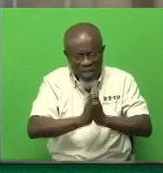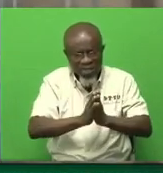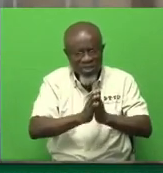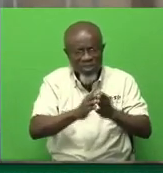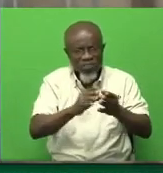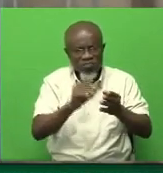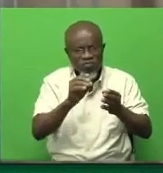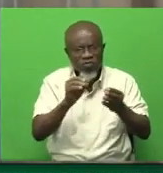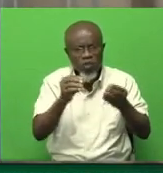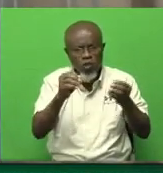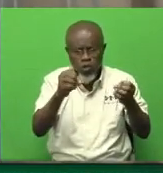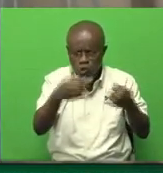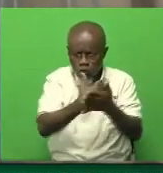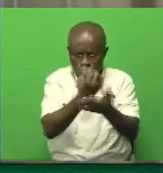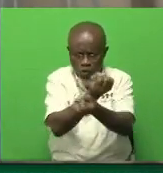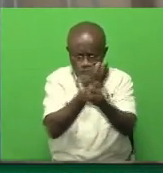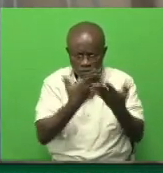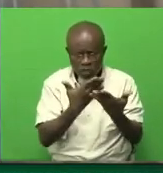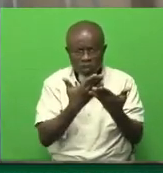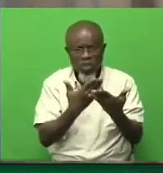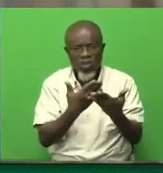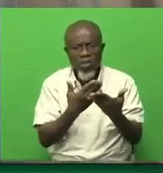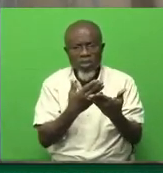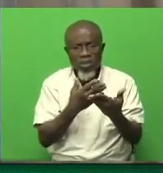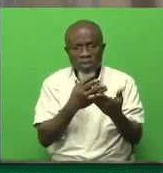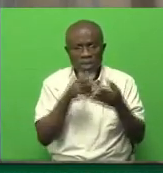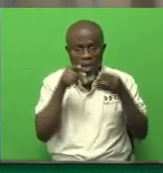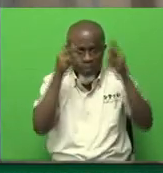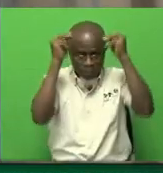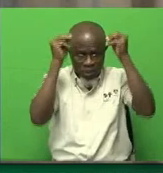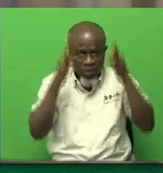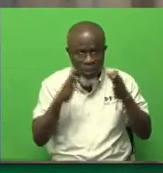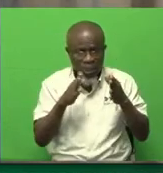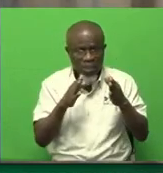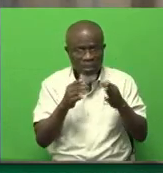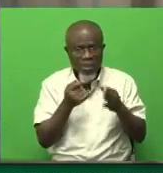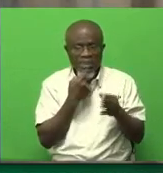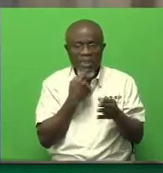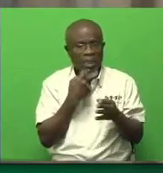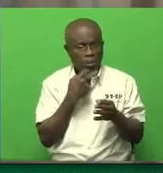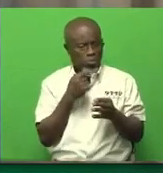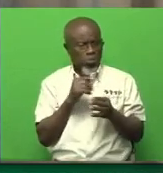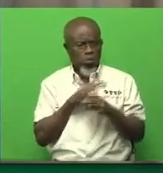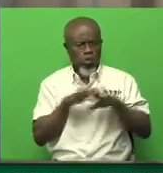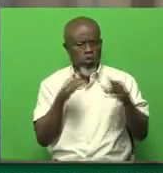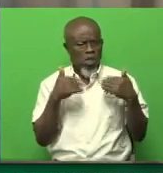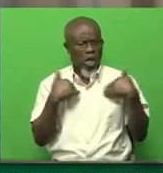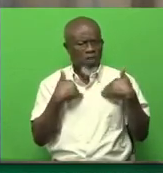ministers on the opposite side told us that that information is not available